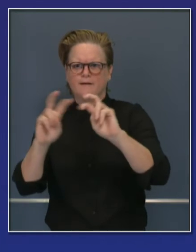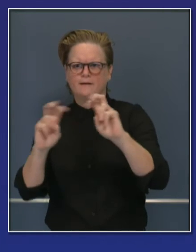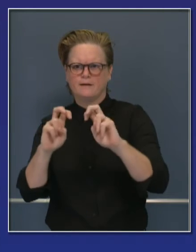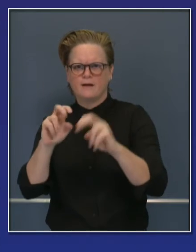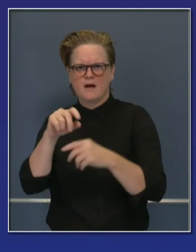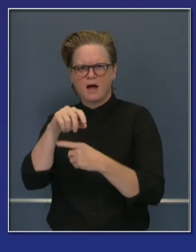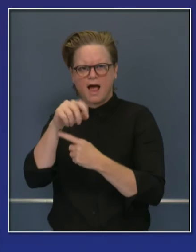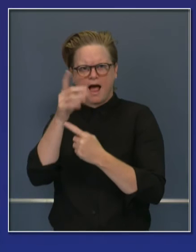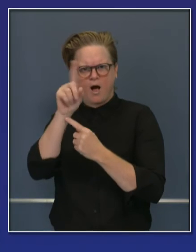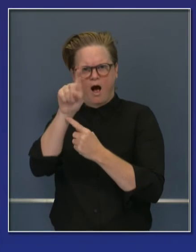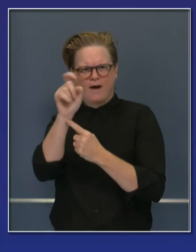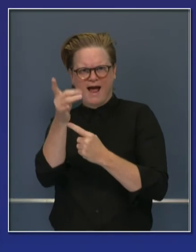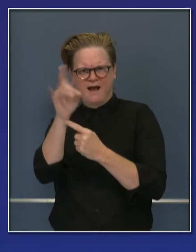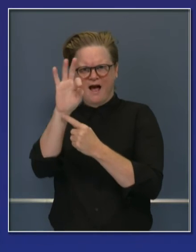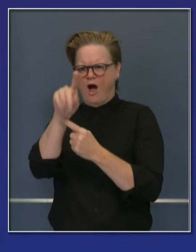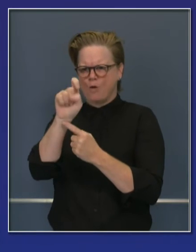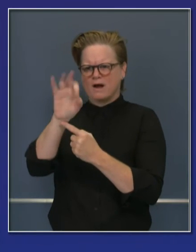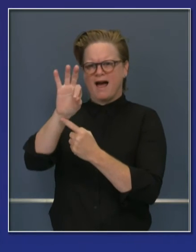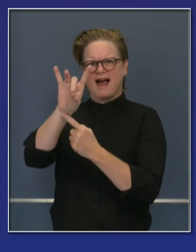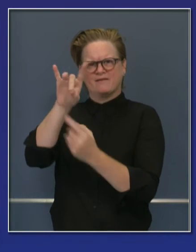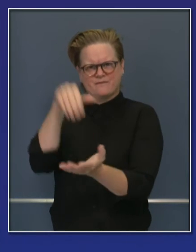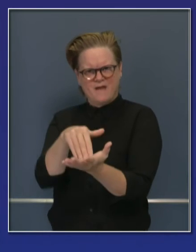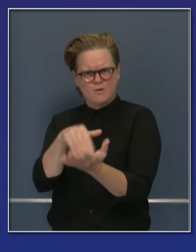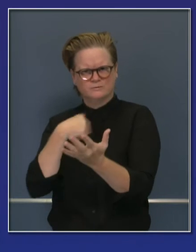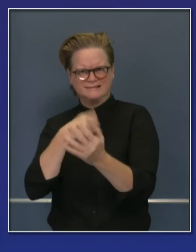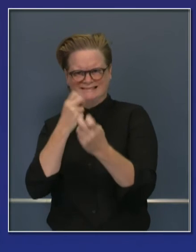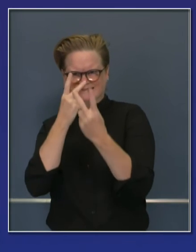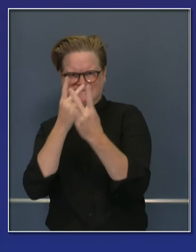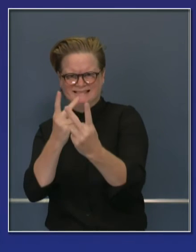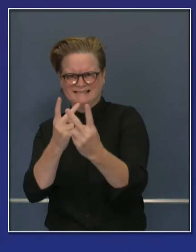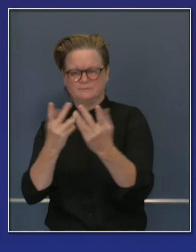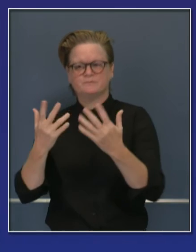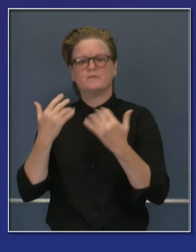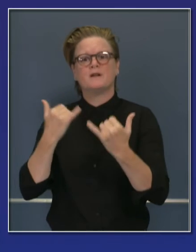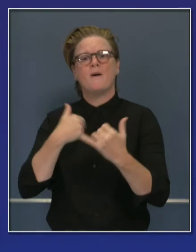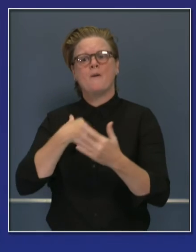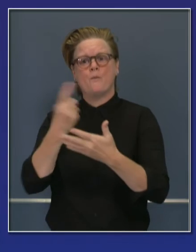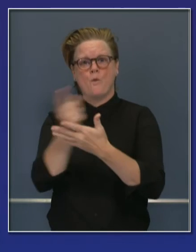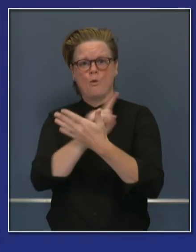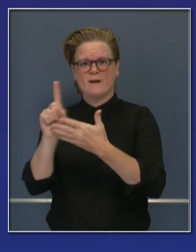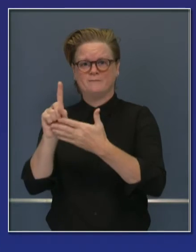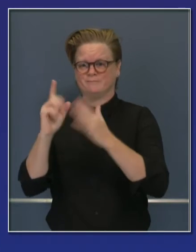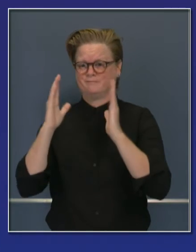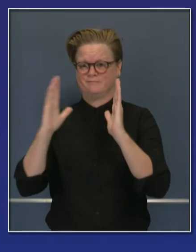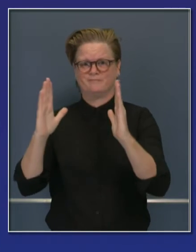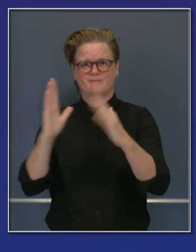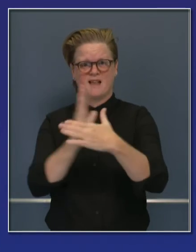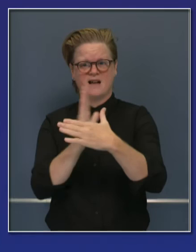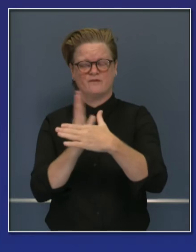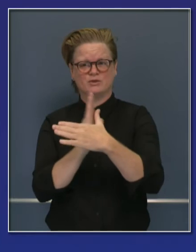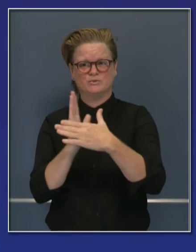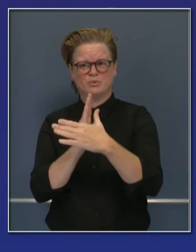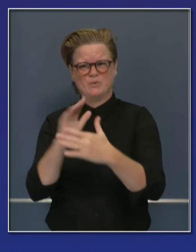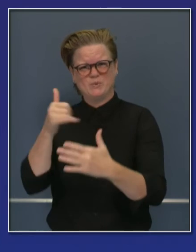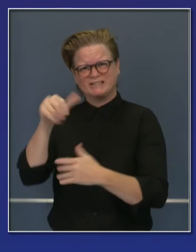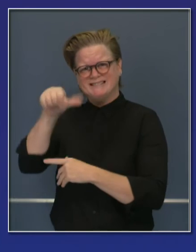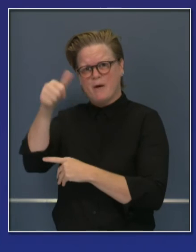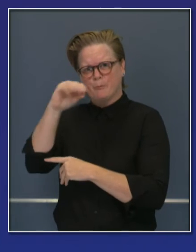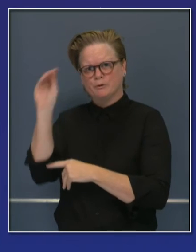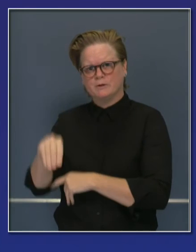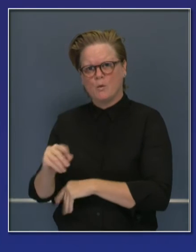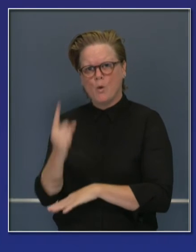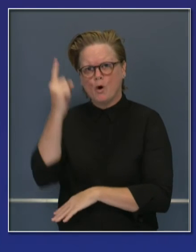notation that the 7-day positivity rate in the United States of America is approaching 10%. It's been around